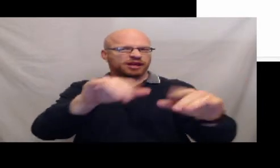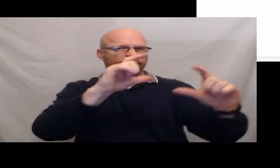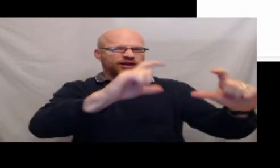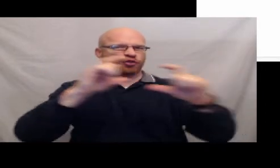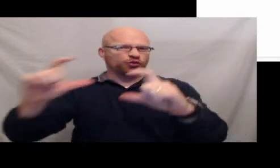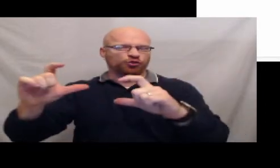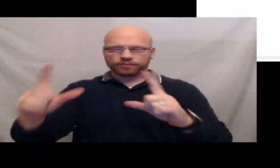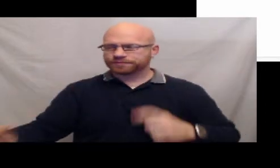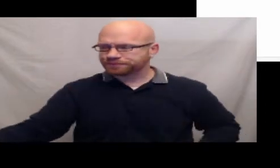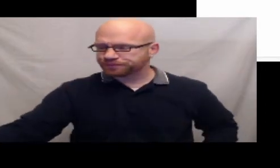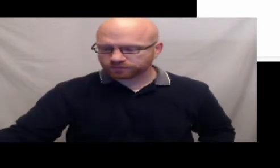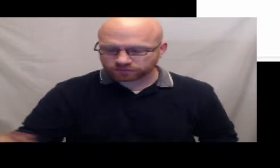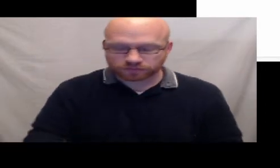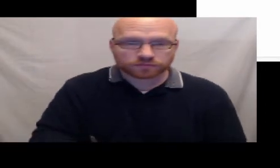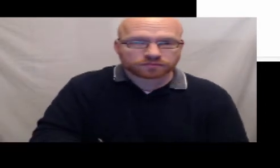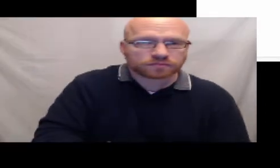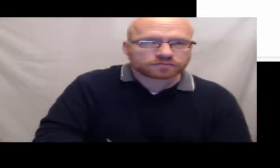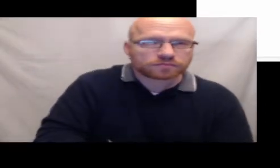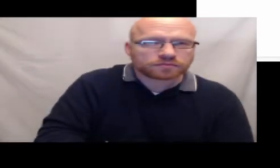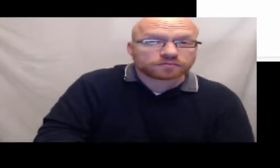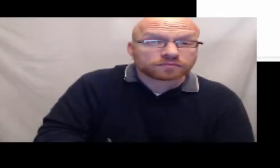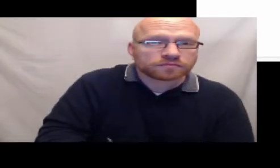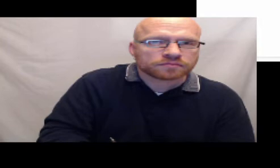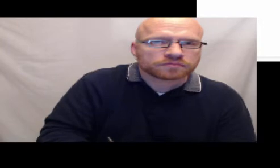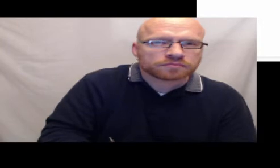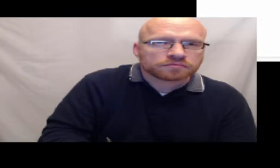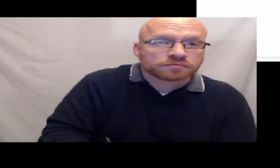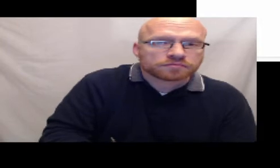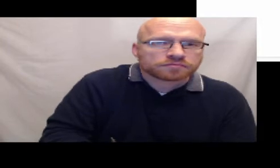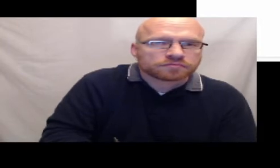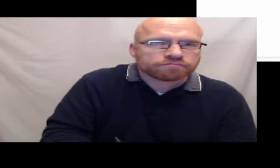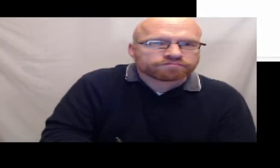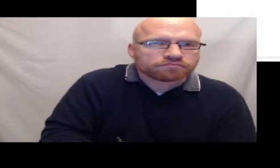So let's put this in our two binomials here.